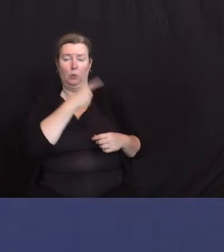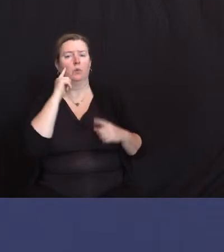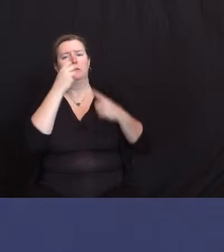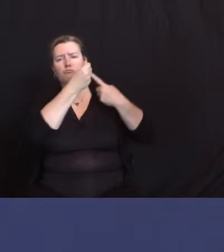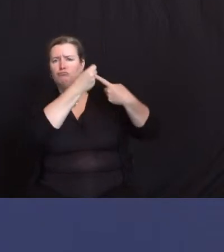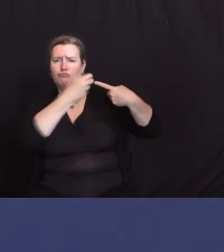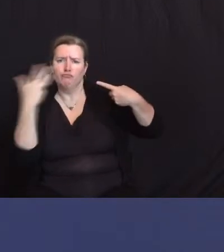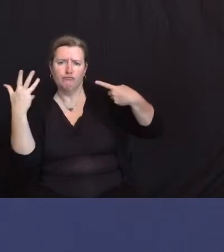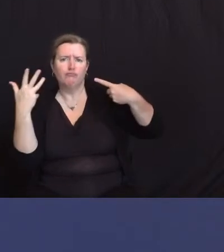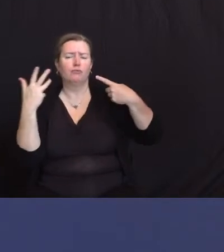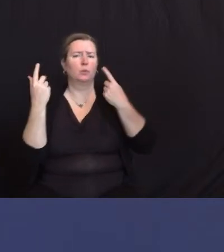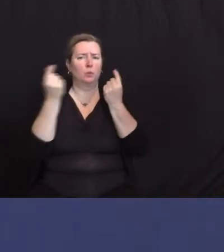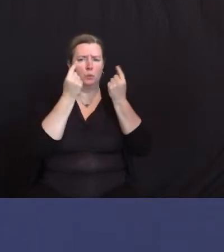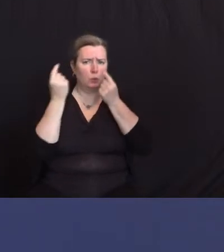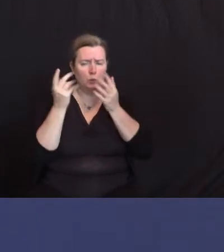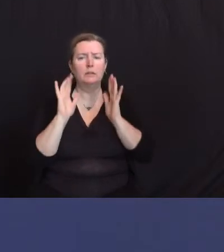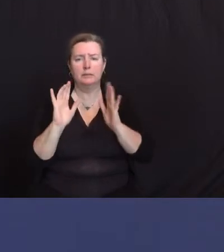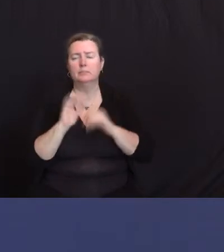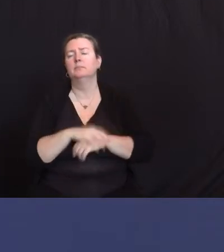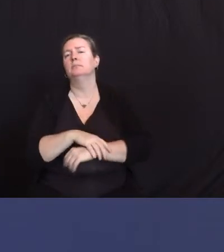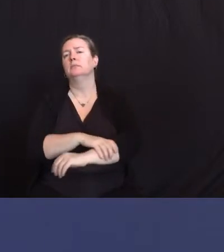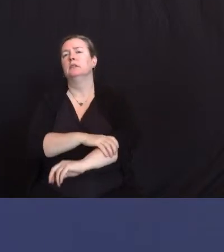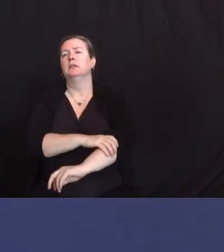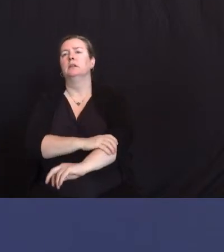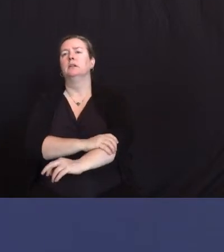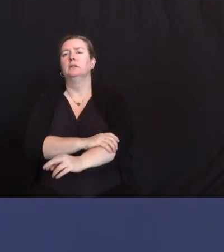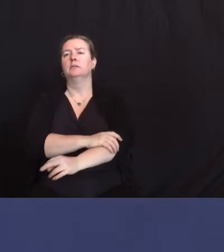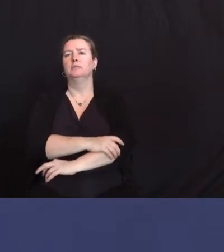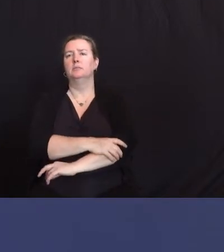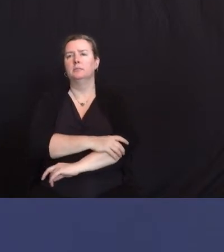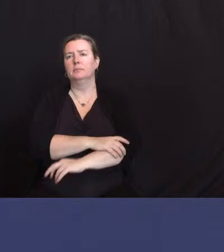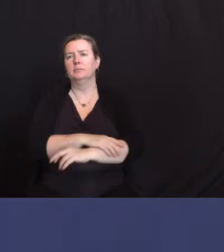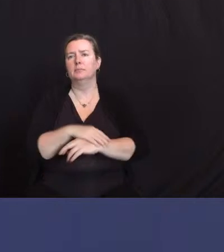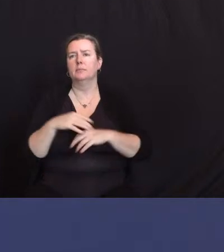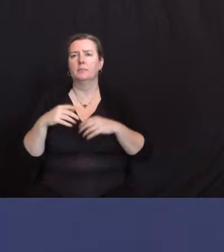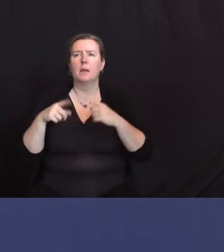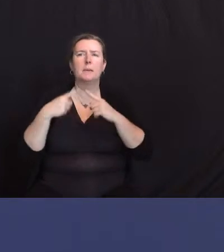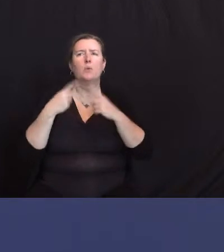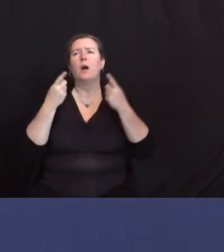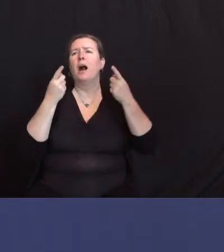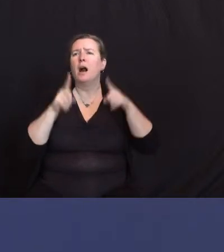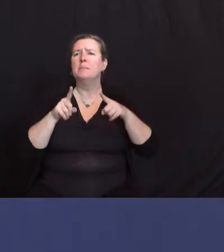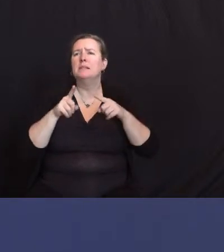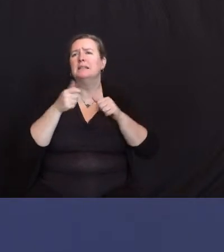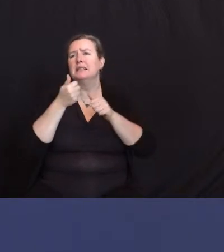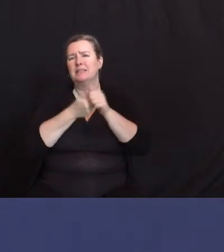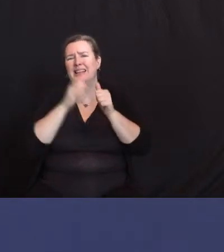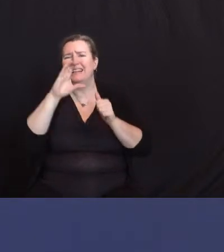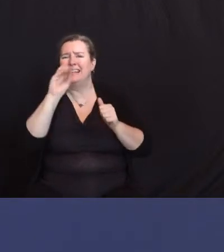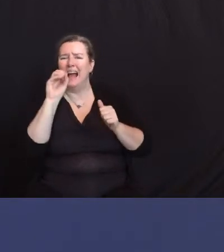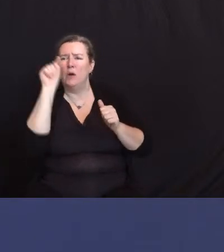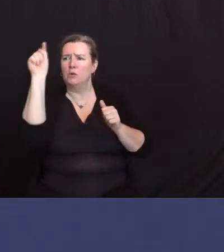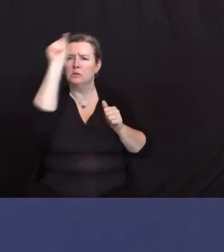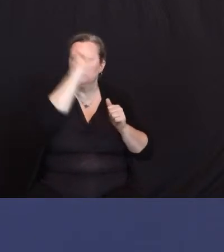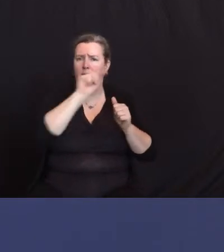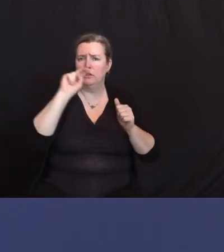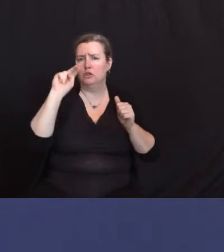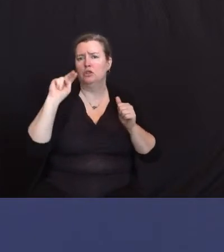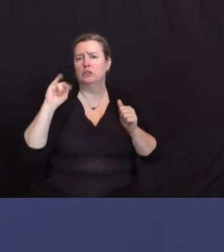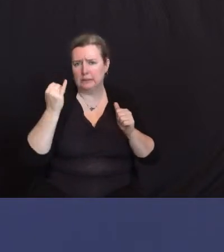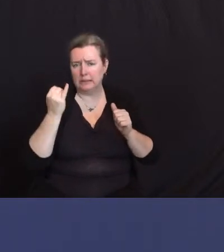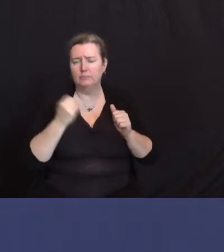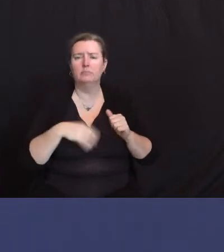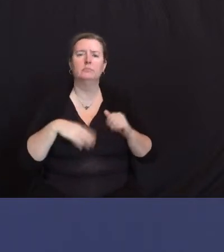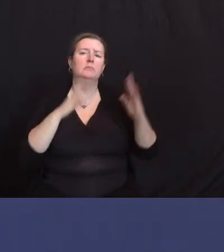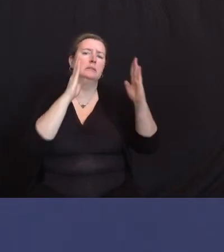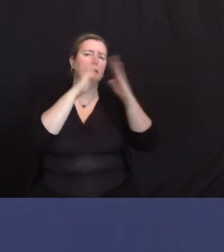there. And again, the county level, local level, and the state, as well as the feds, if we can get the feds. You've already contacted FEMA with Dan